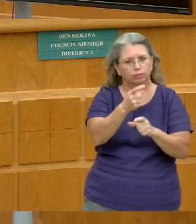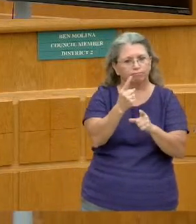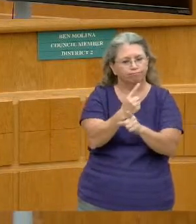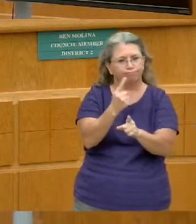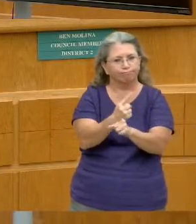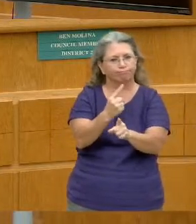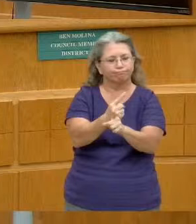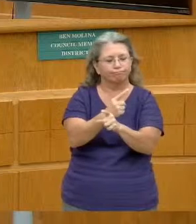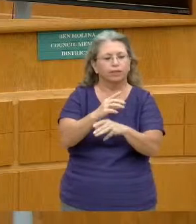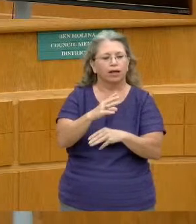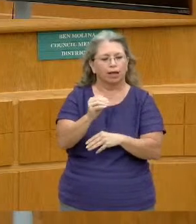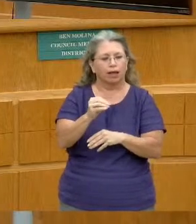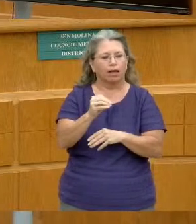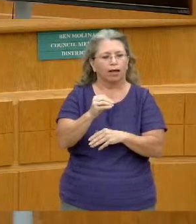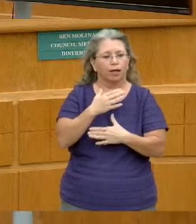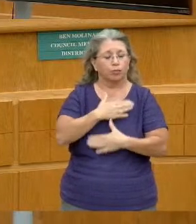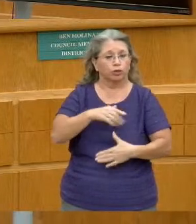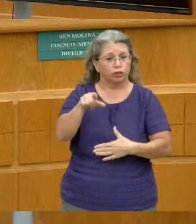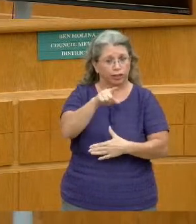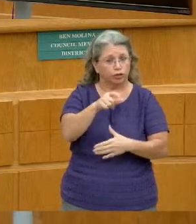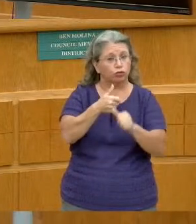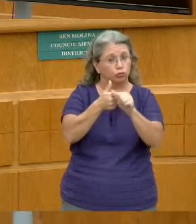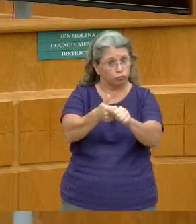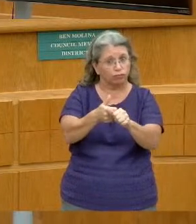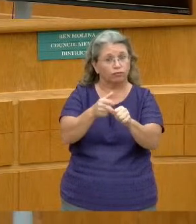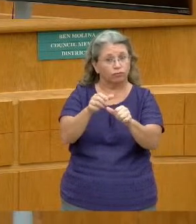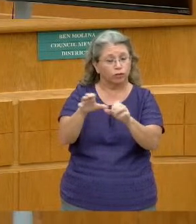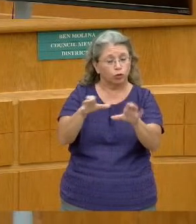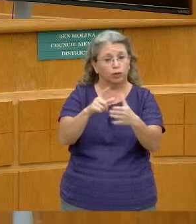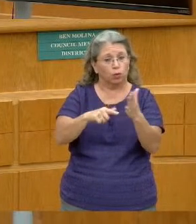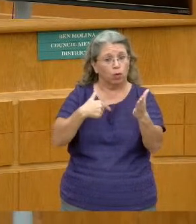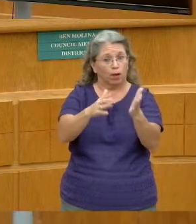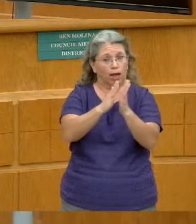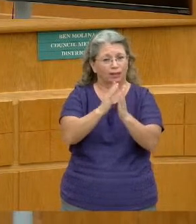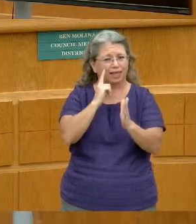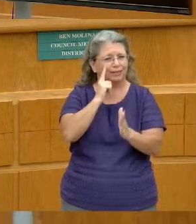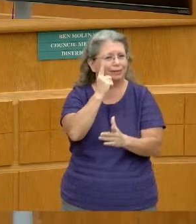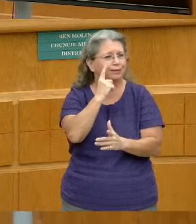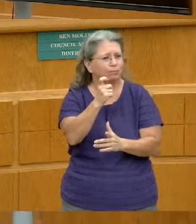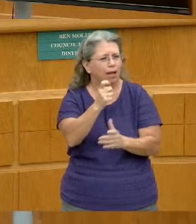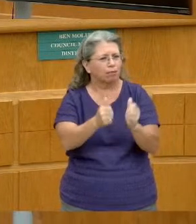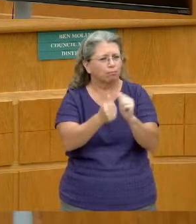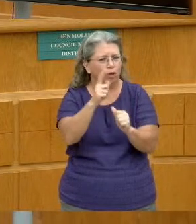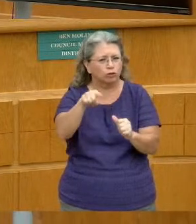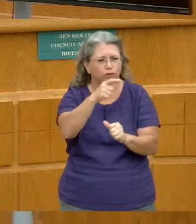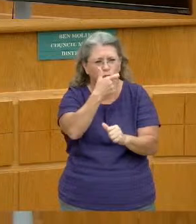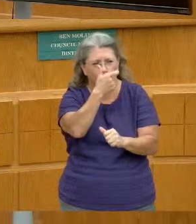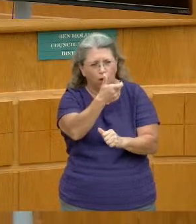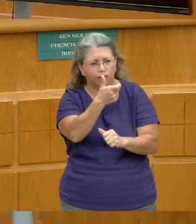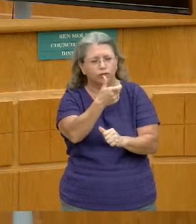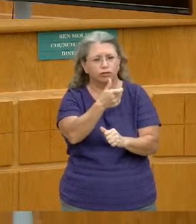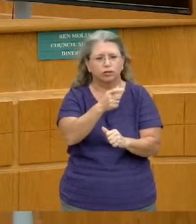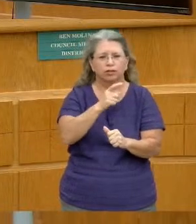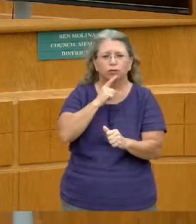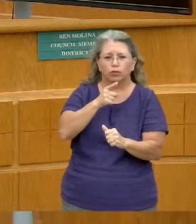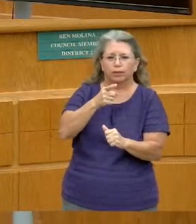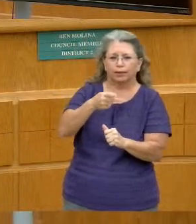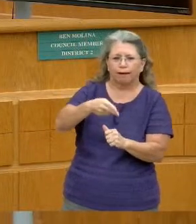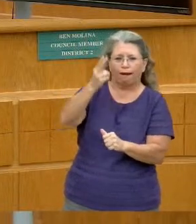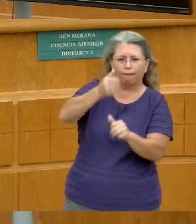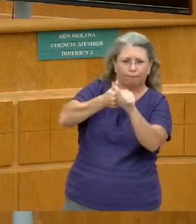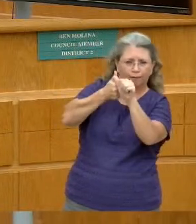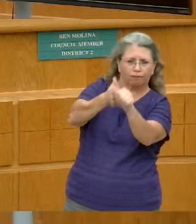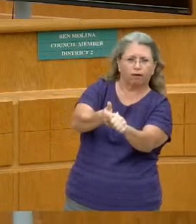you doing what we're asking. I suspect that the majority of folks that are watching are really in high compliance to